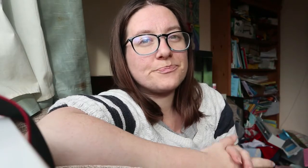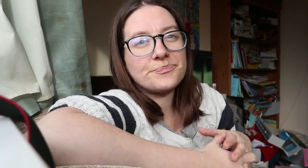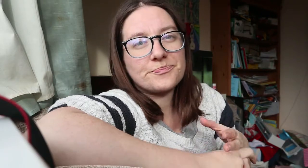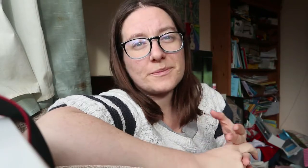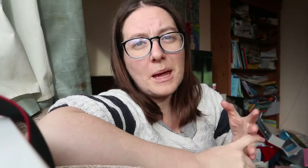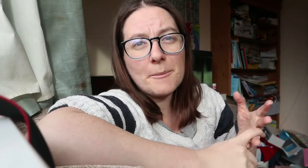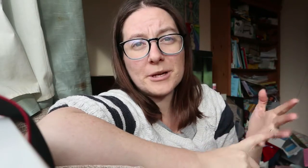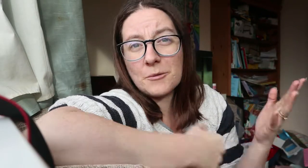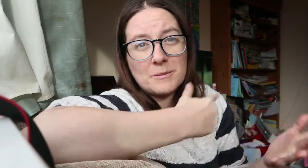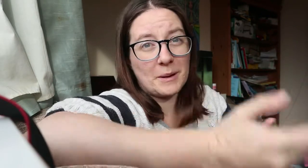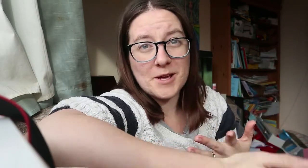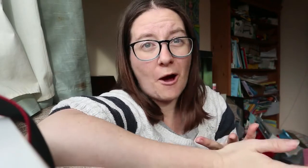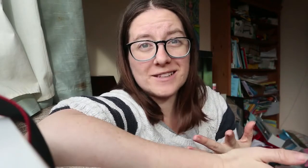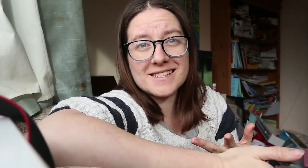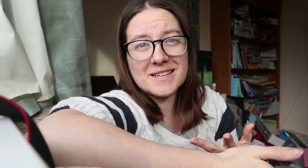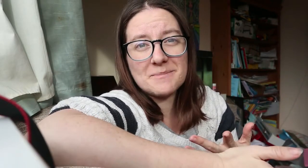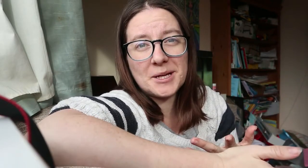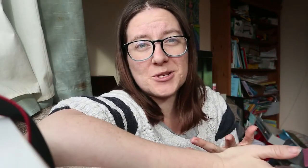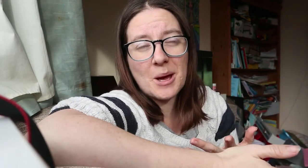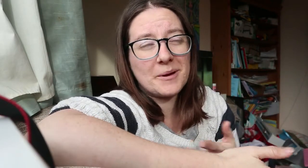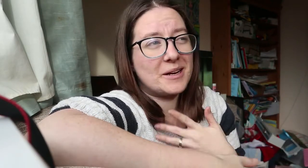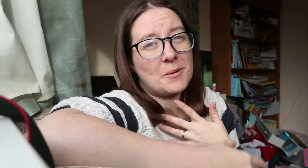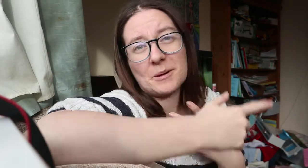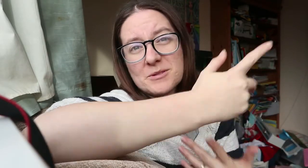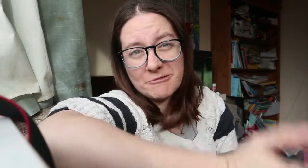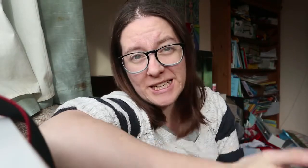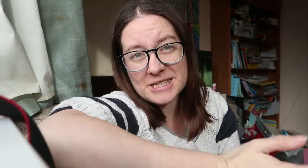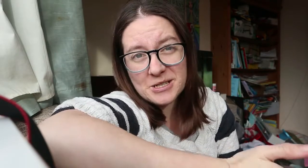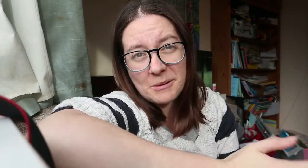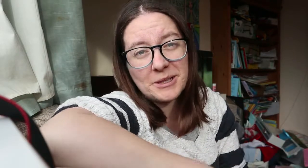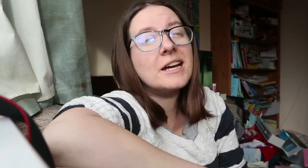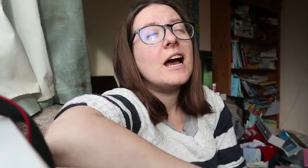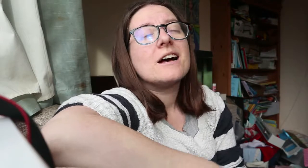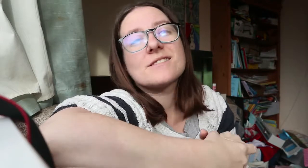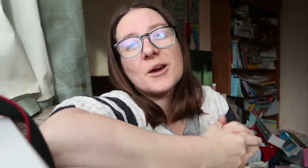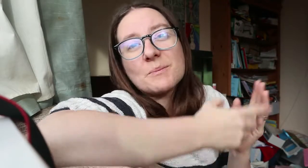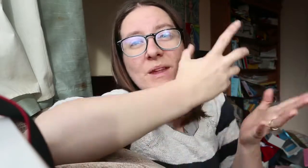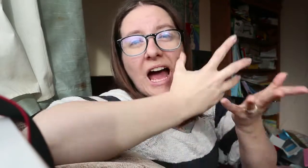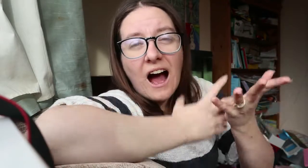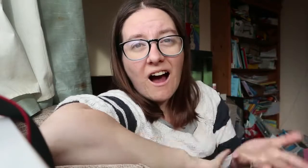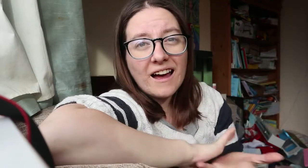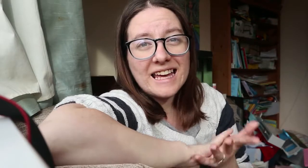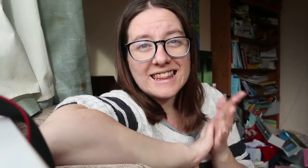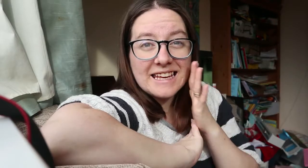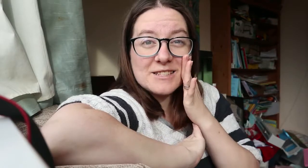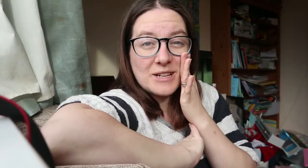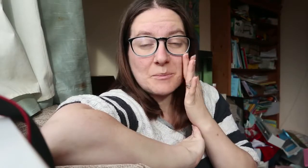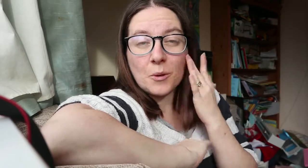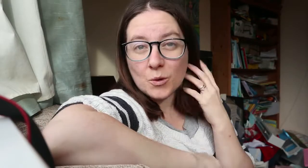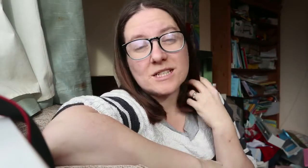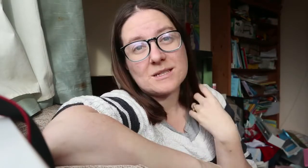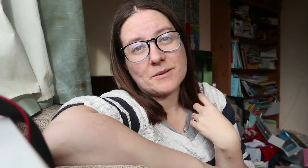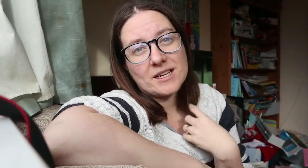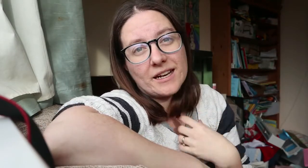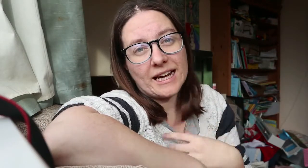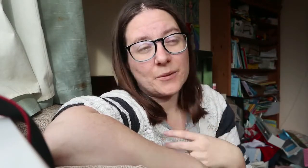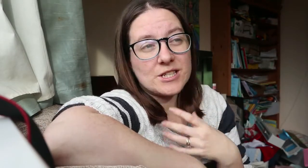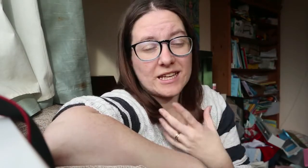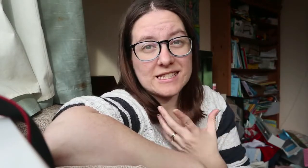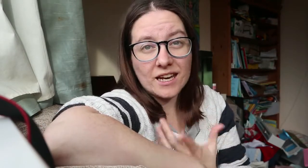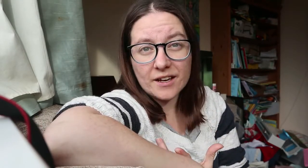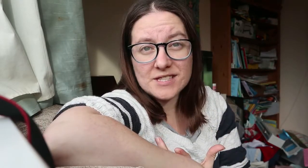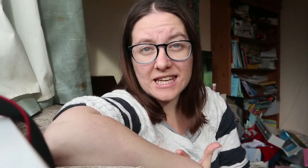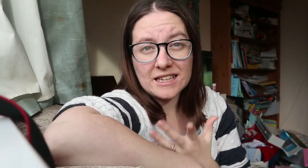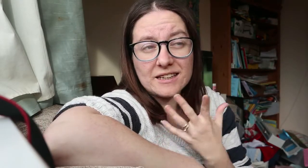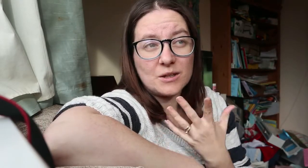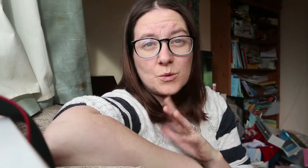but I wouldn't be able to answer them in German and I wouldn't be able to read German. So, I think it's really important to be able to learn a language.